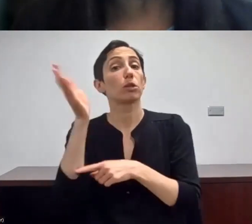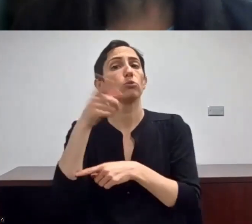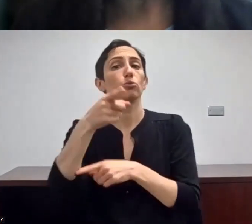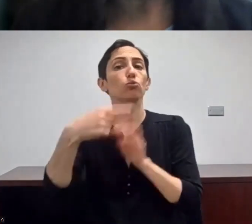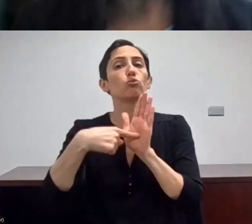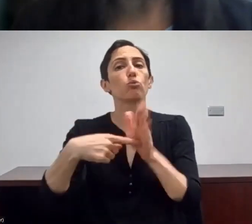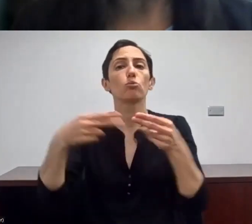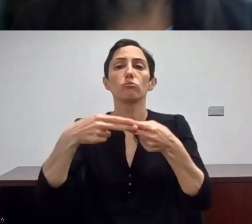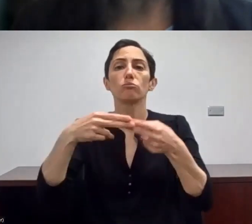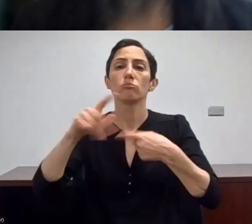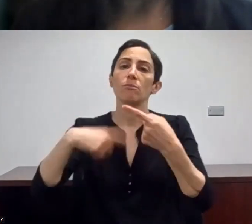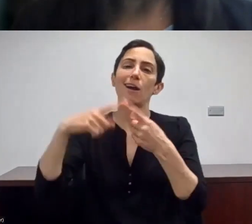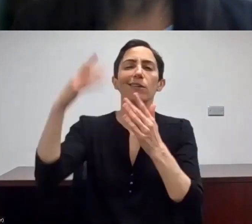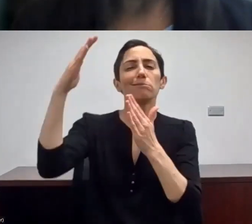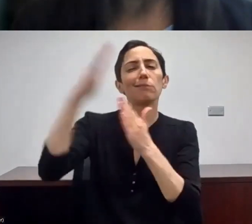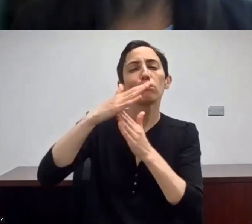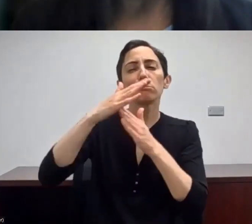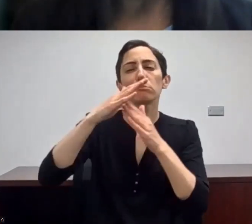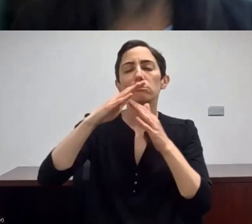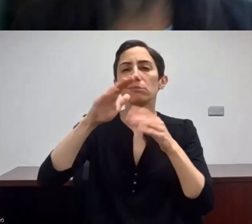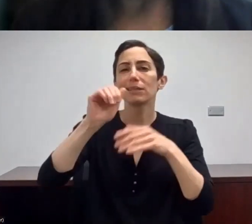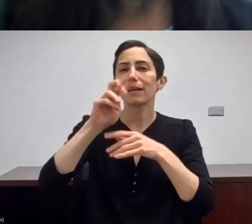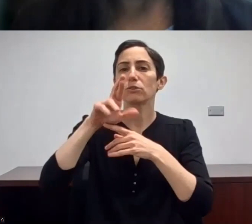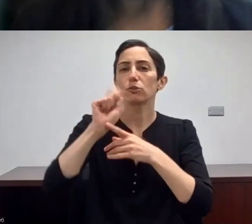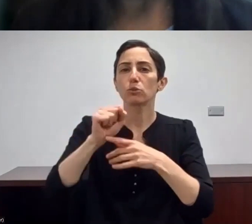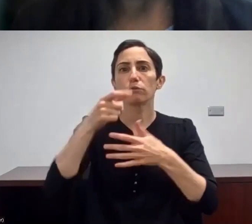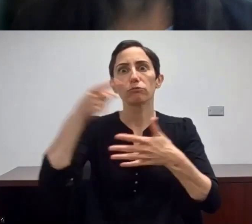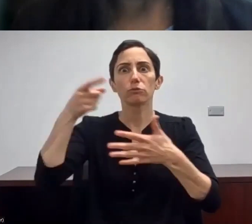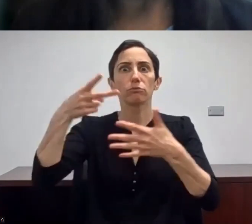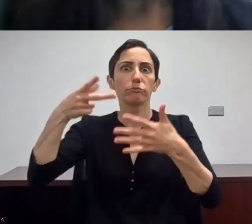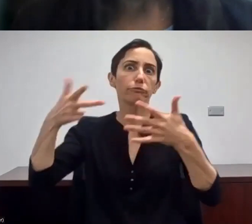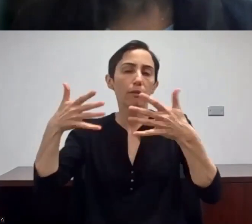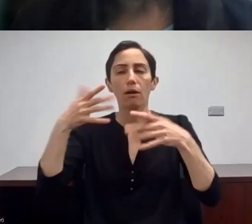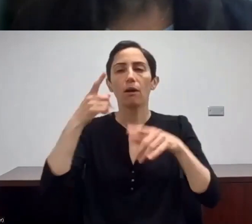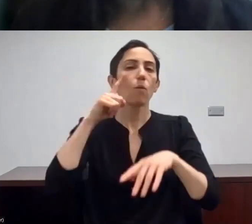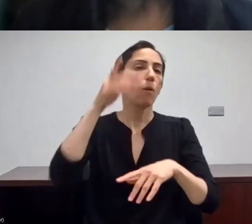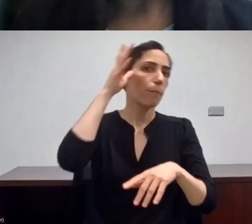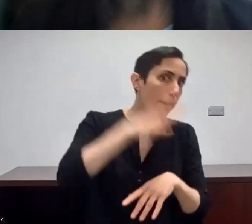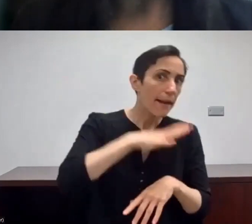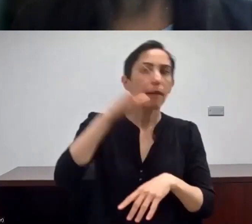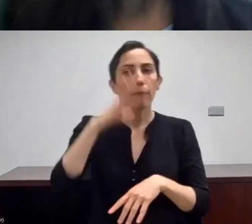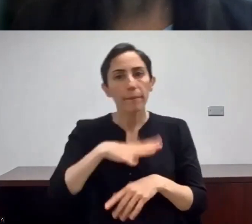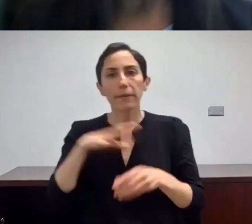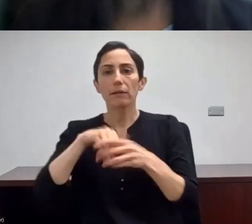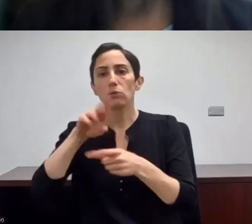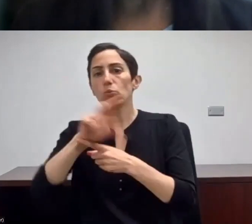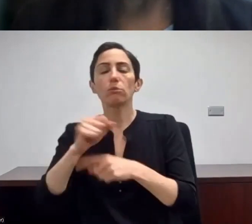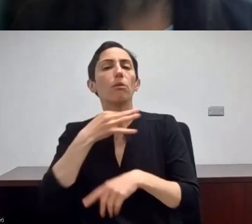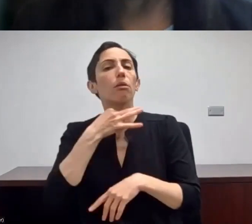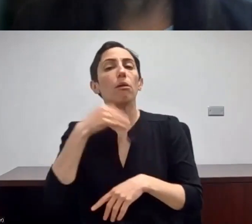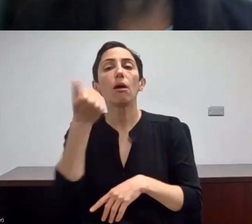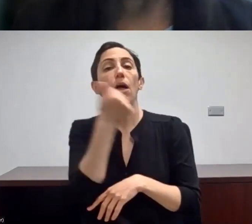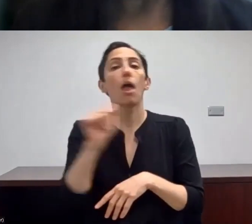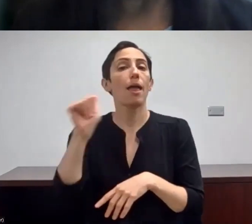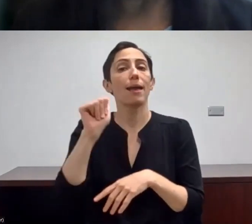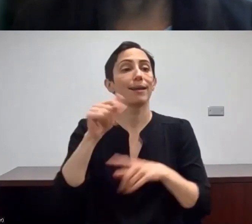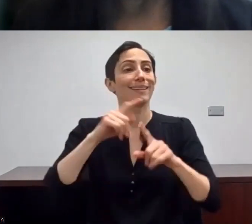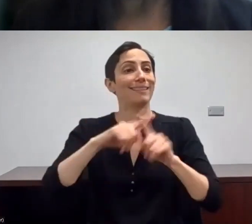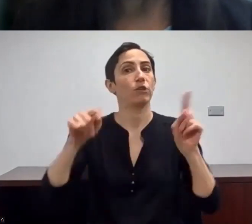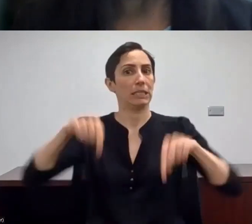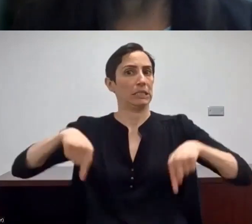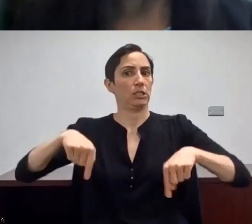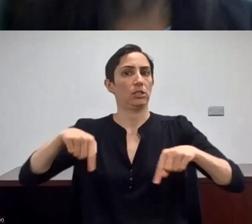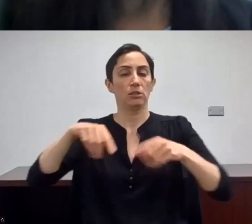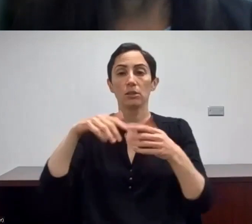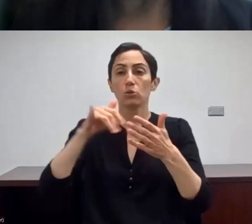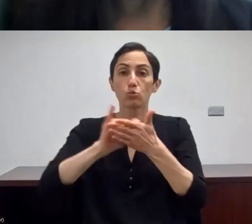the top cancers in the nation for both men and women. Are there any differences in our region in New York